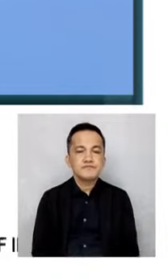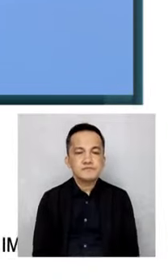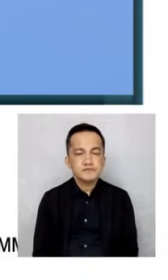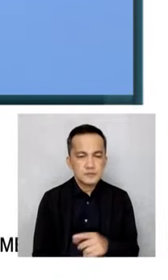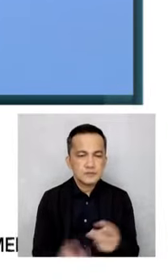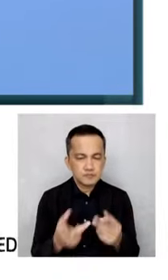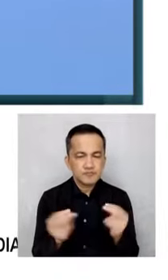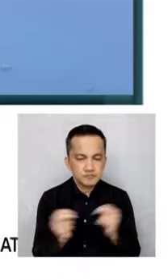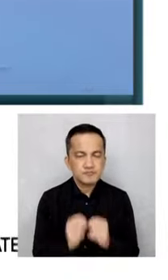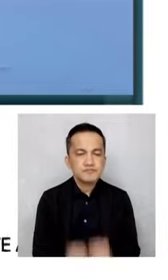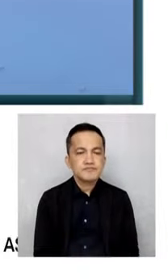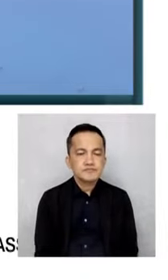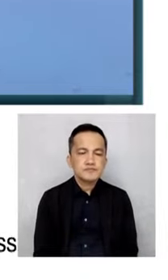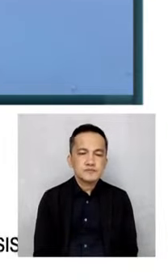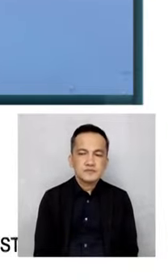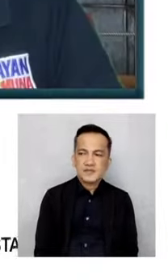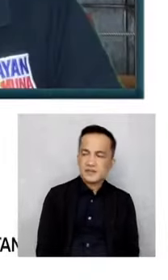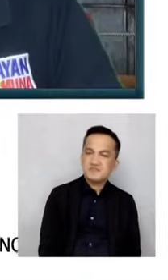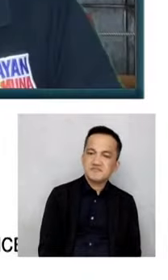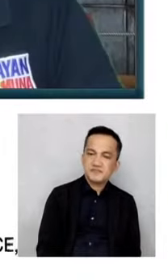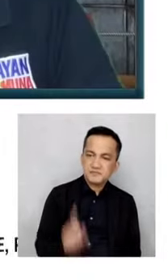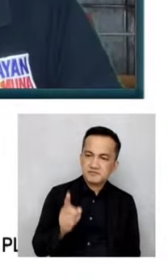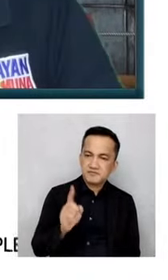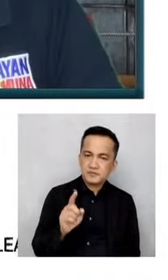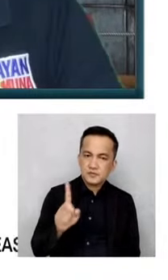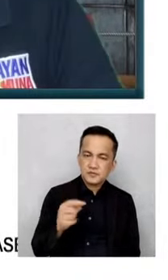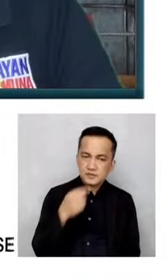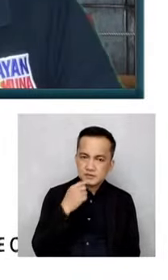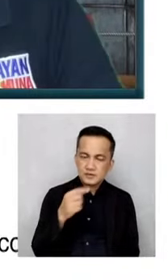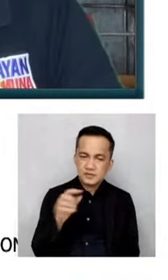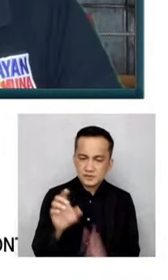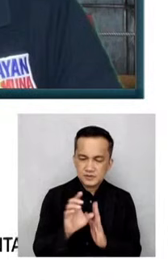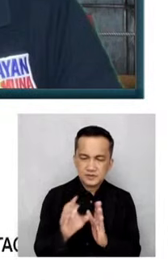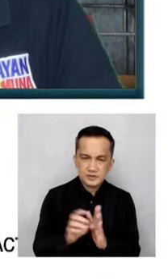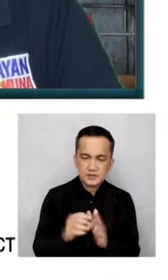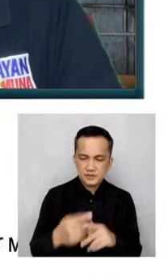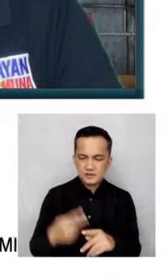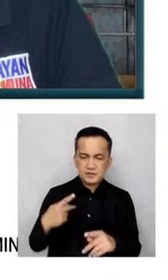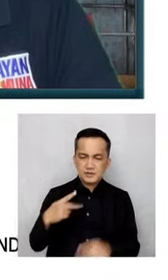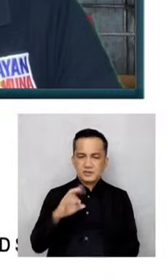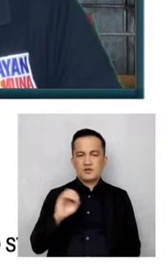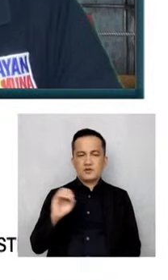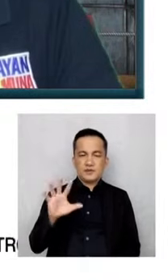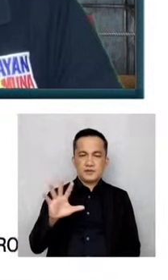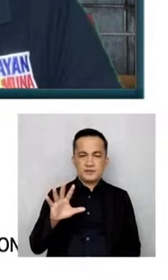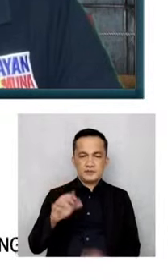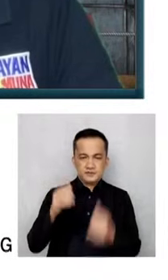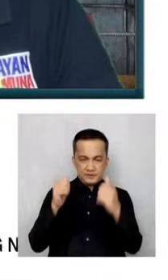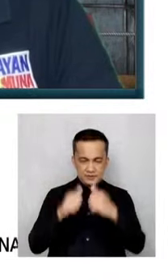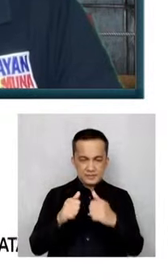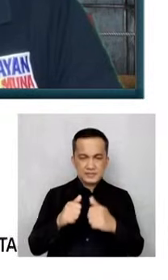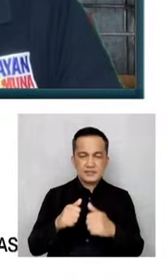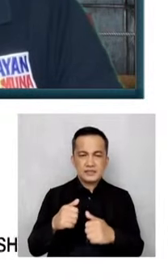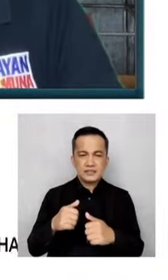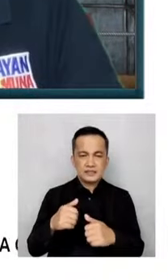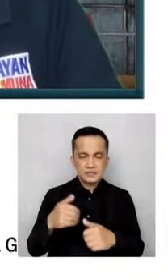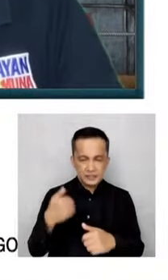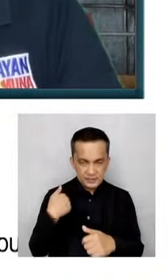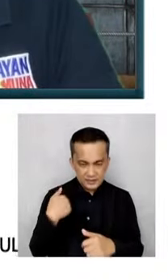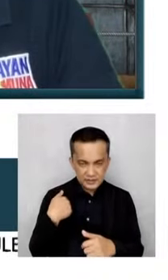position. You know, one would think, Teddy, that, you know, the Constitution predates the 2005 deal, right? And yet, it